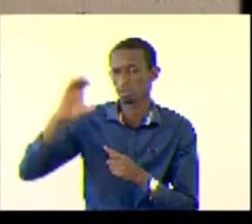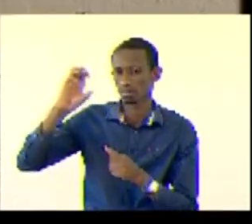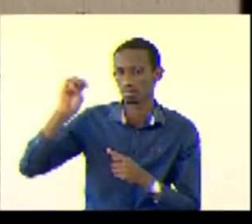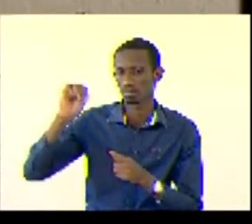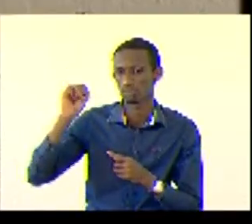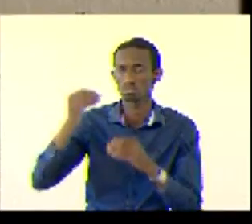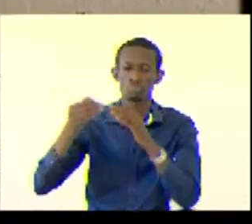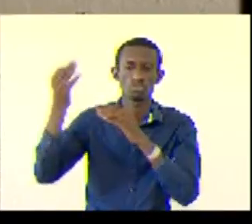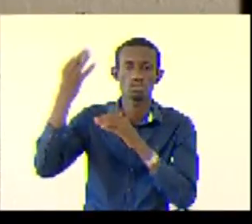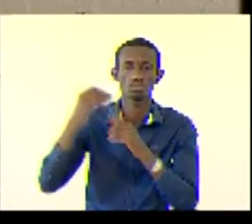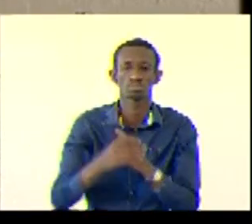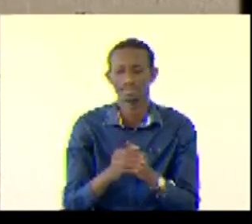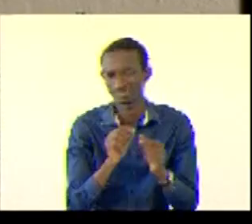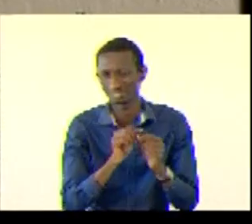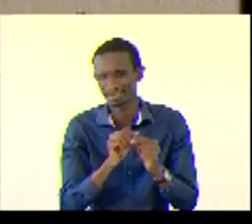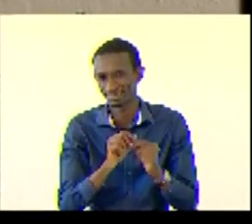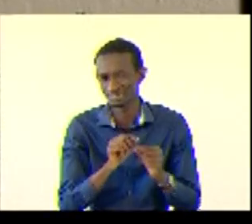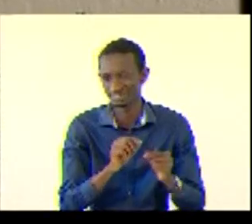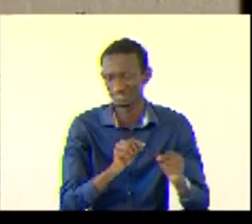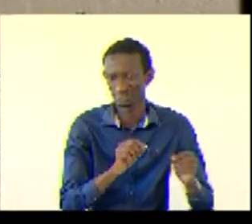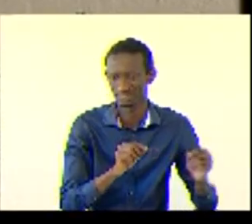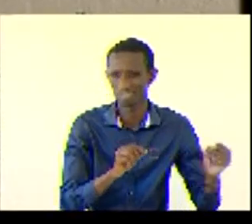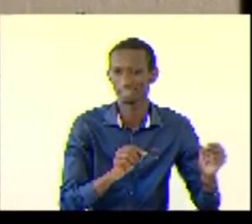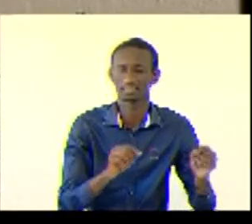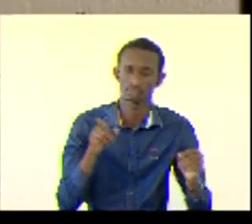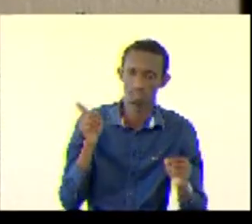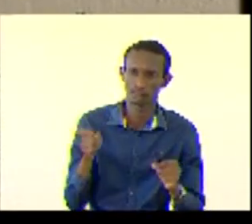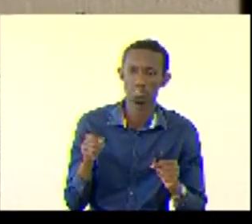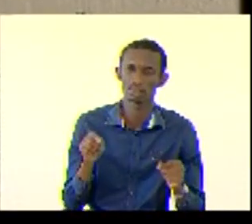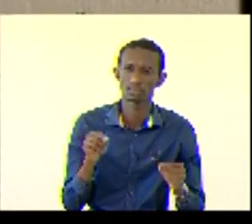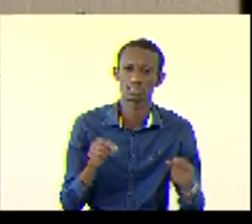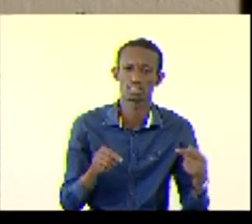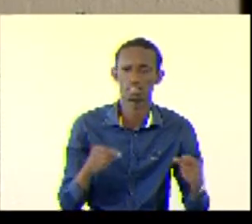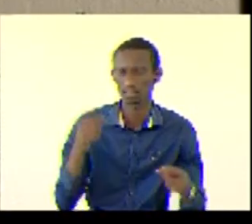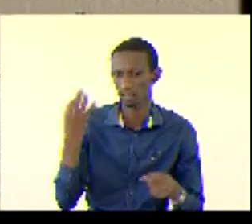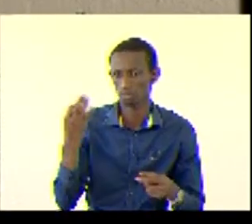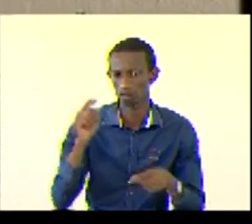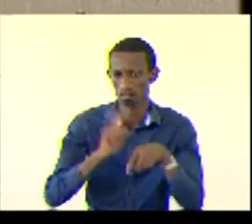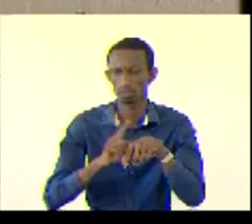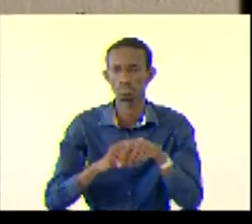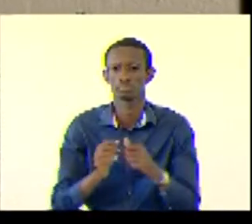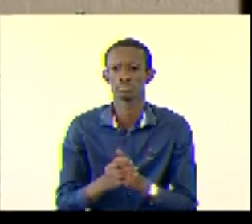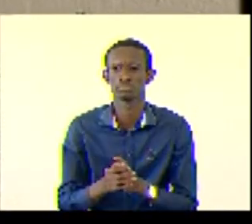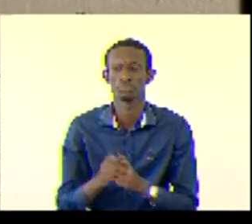in seconds. So it is still, describe how the rate during the reaction